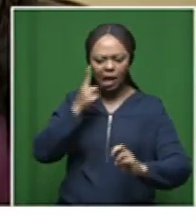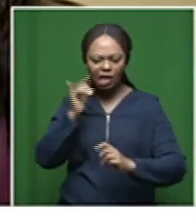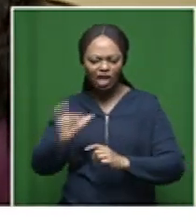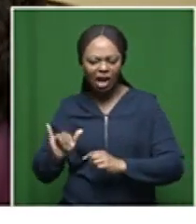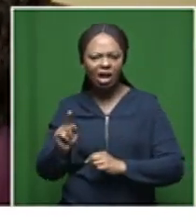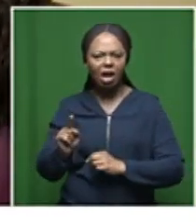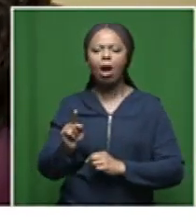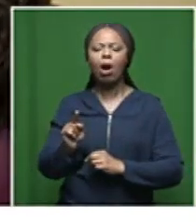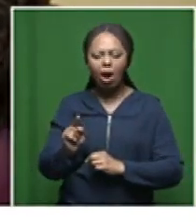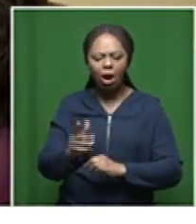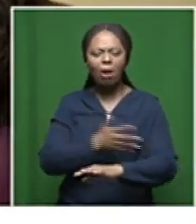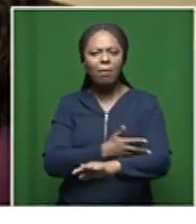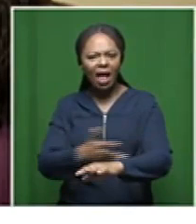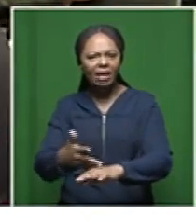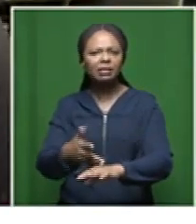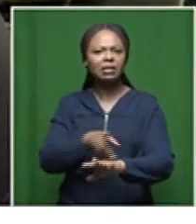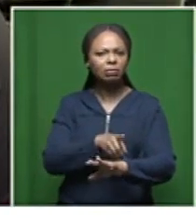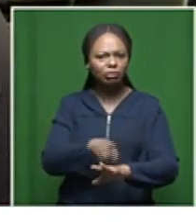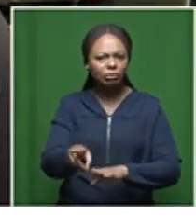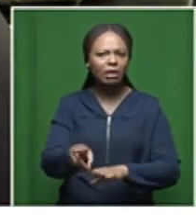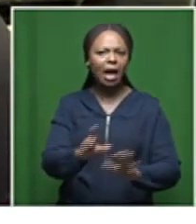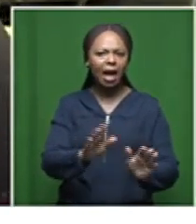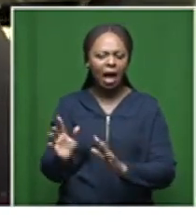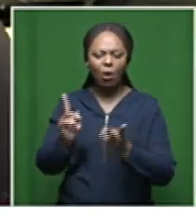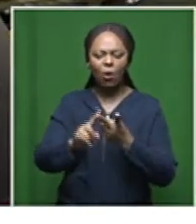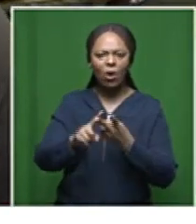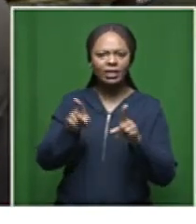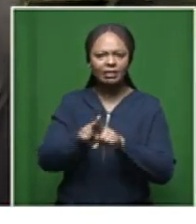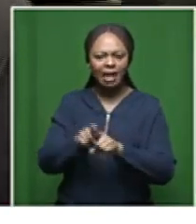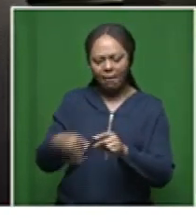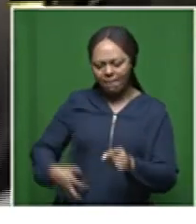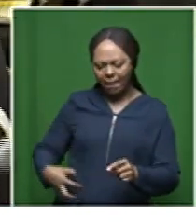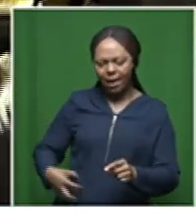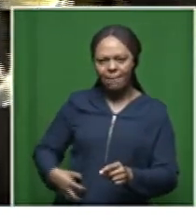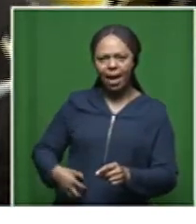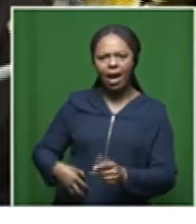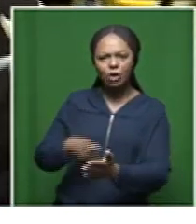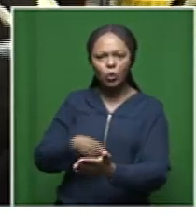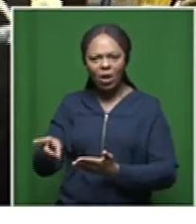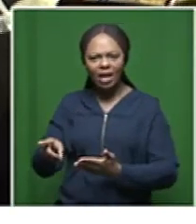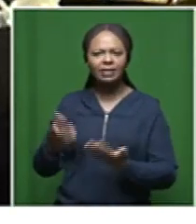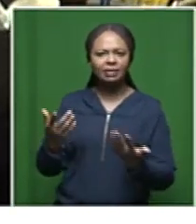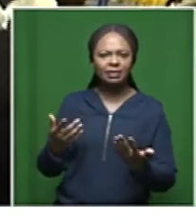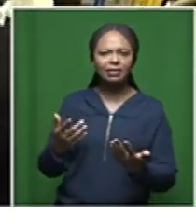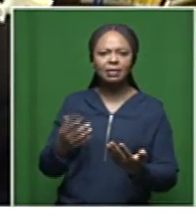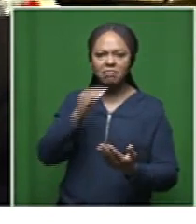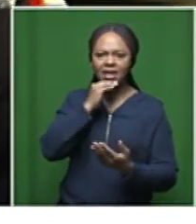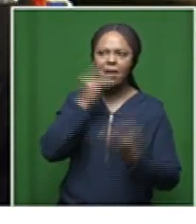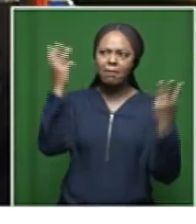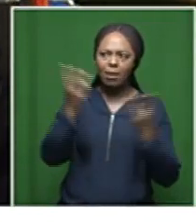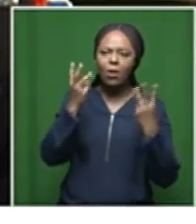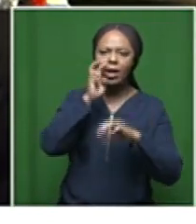realized it's so important that our people need to donate blood, need